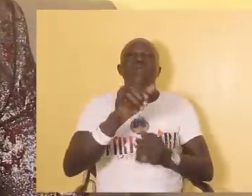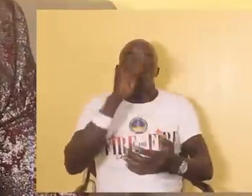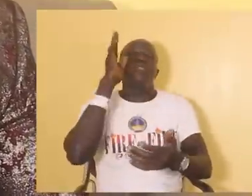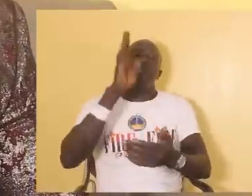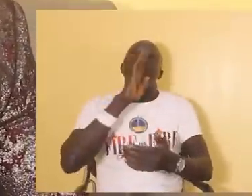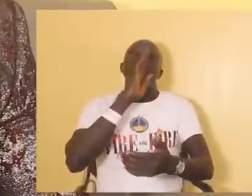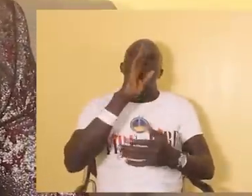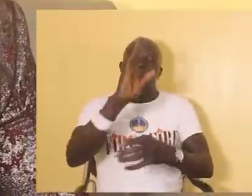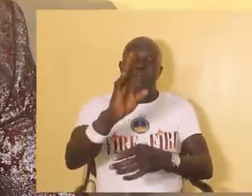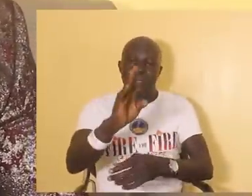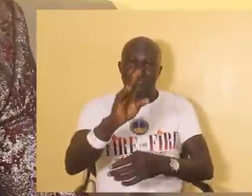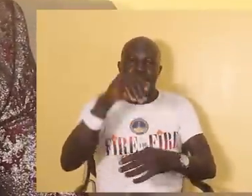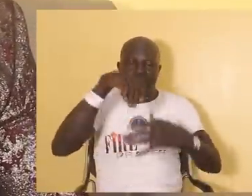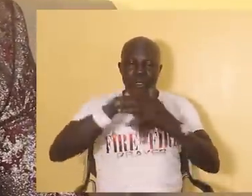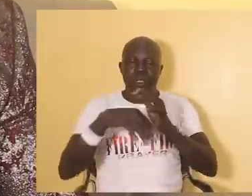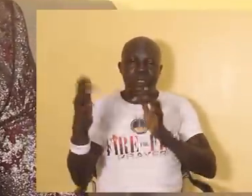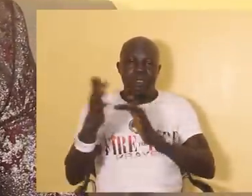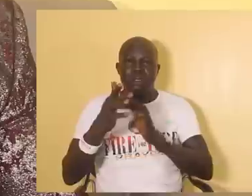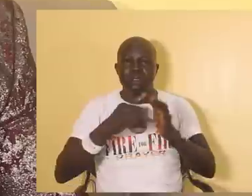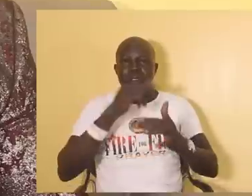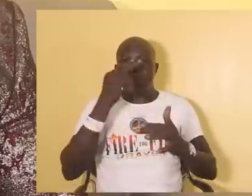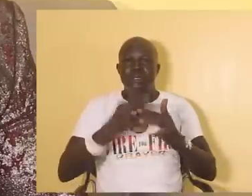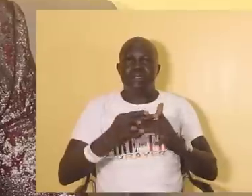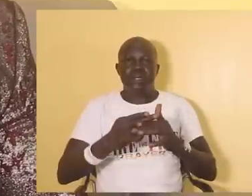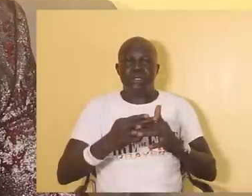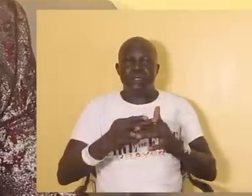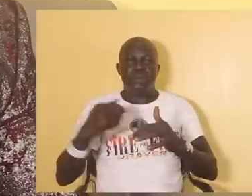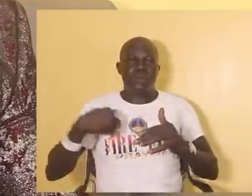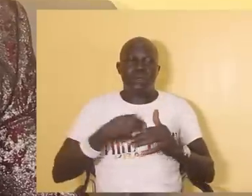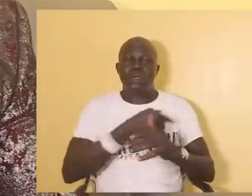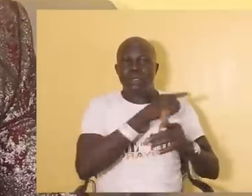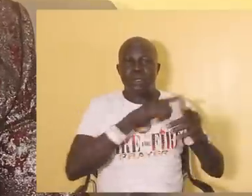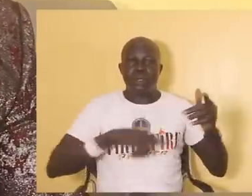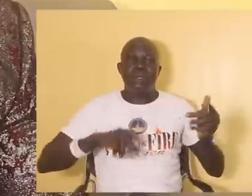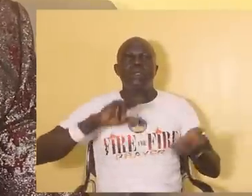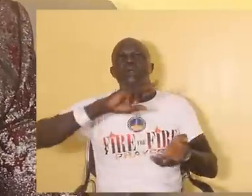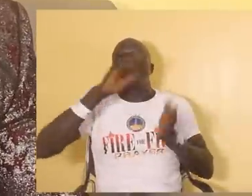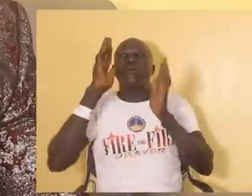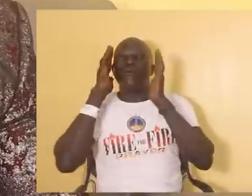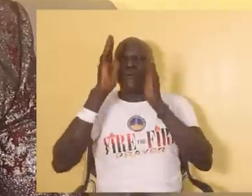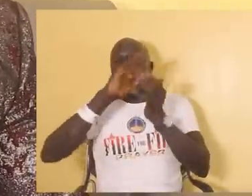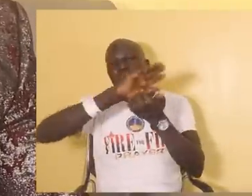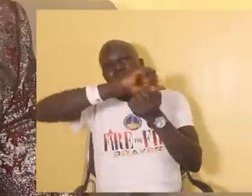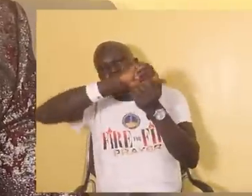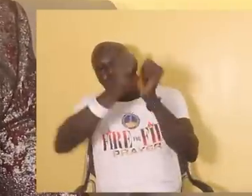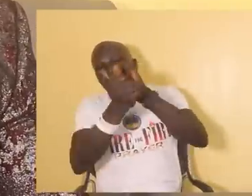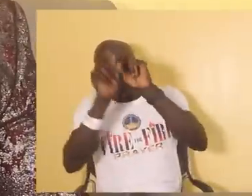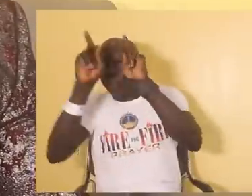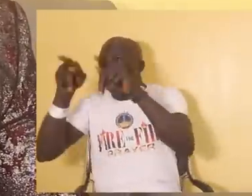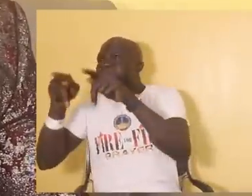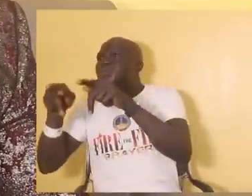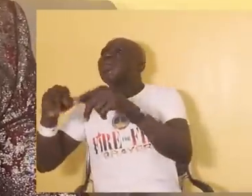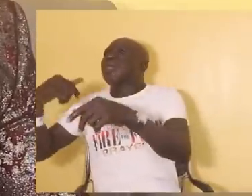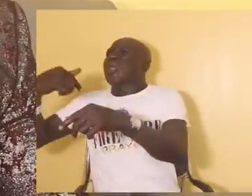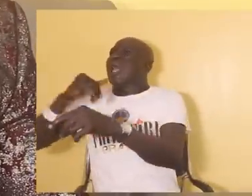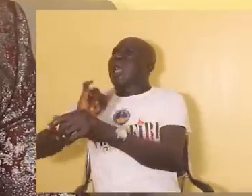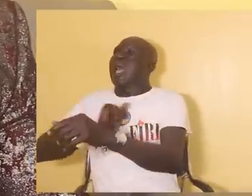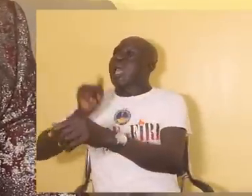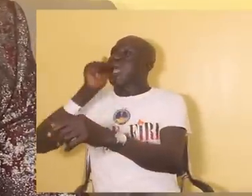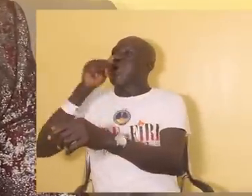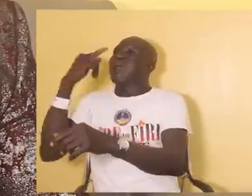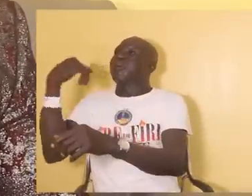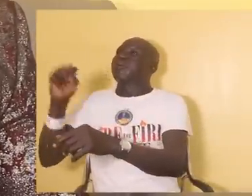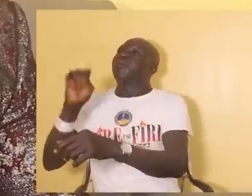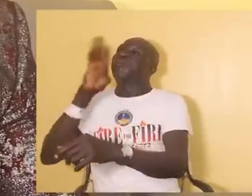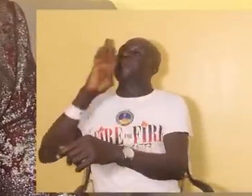Baby, you. Amen. Jesus, Oluwawa. Amen. God, you send it. First of all, I saw that. Amen.